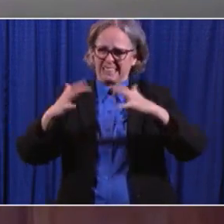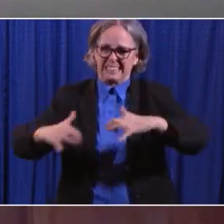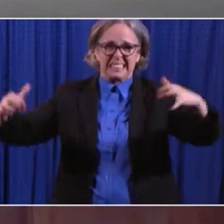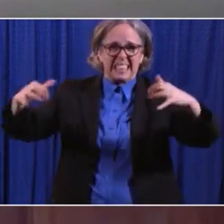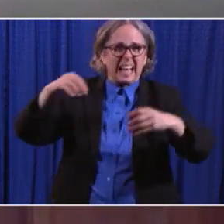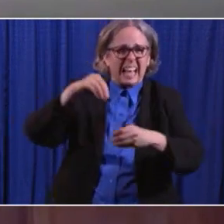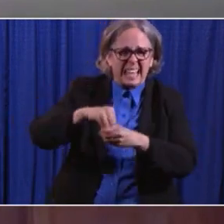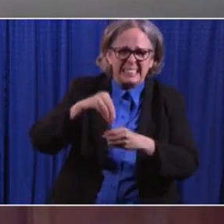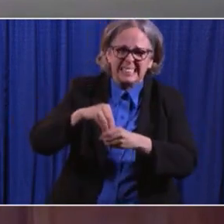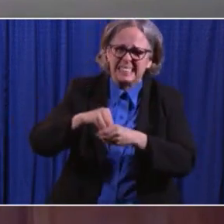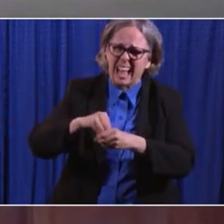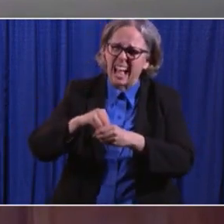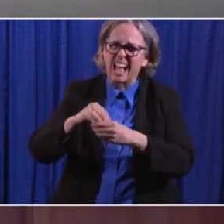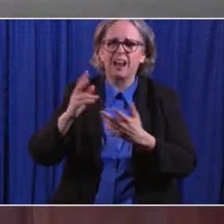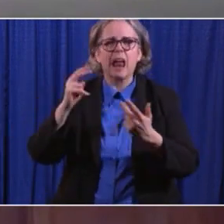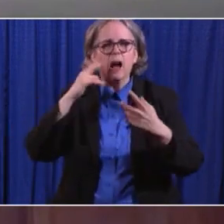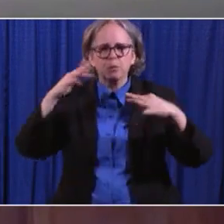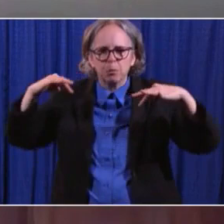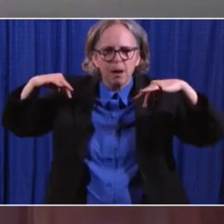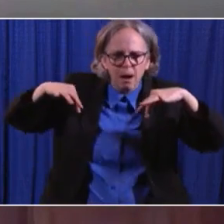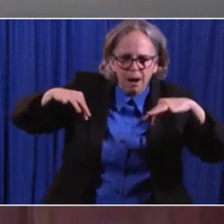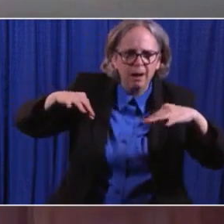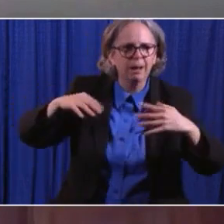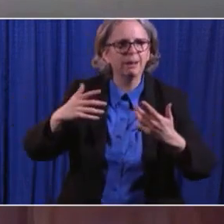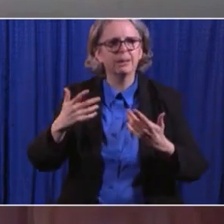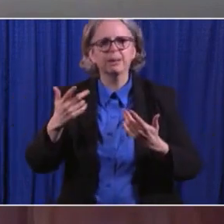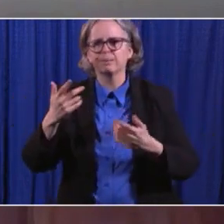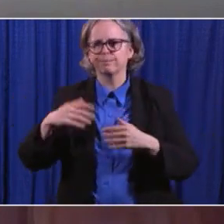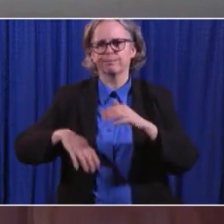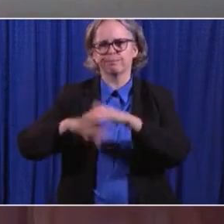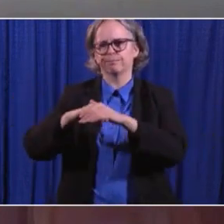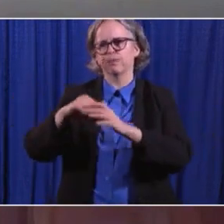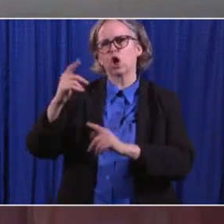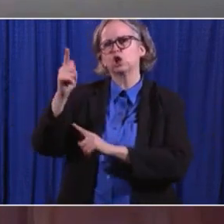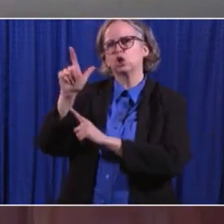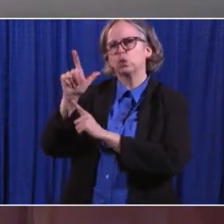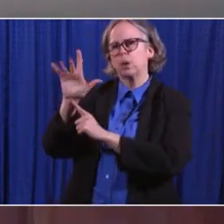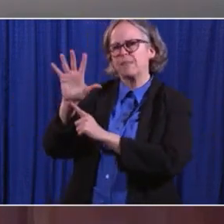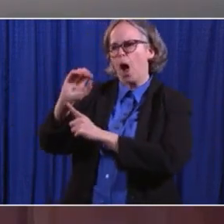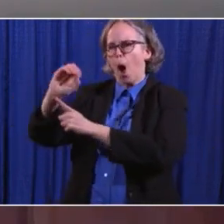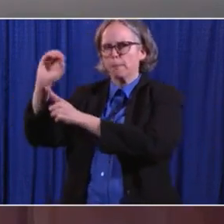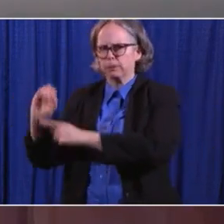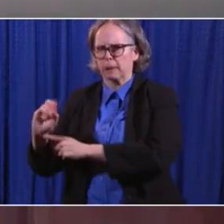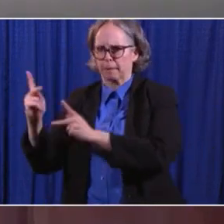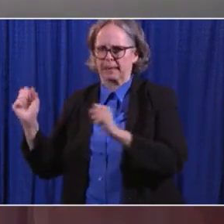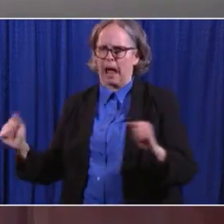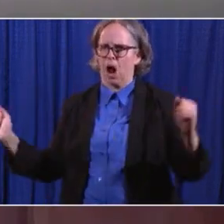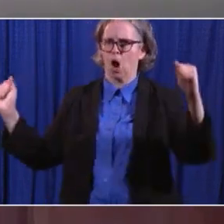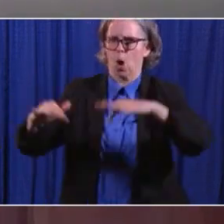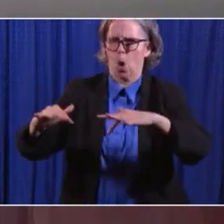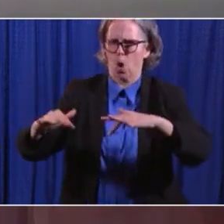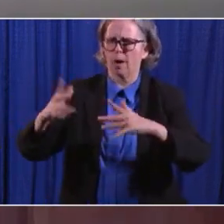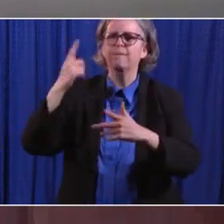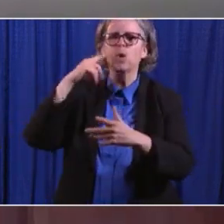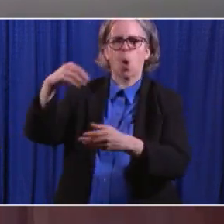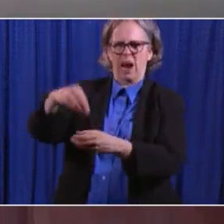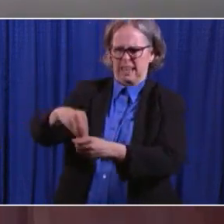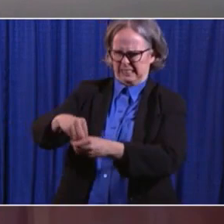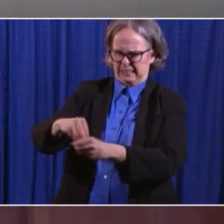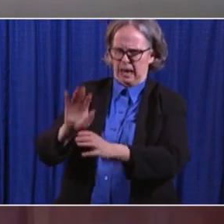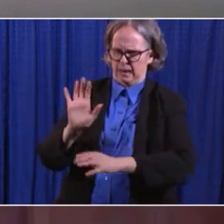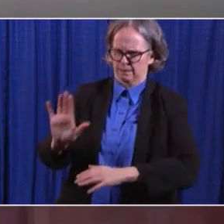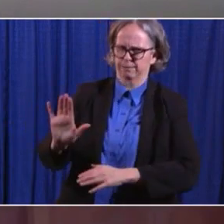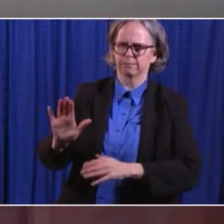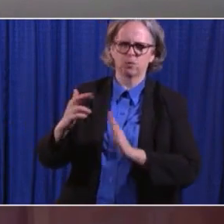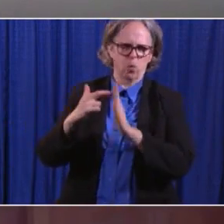the 25% of the fixed seating of the capacity. I'm sorry, at an indoor facility with fixed seating to 25%